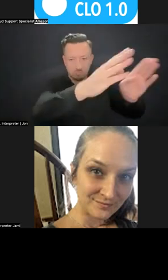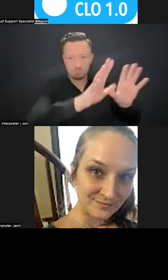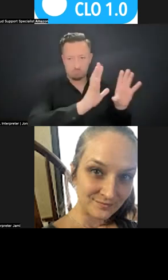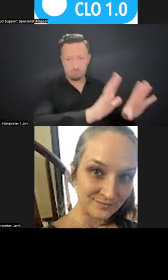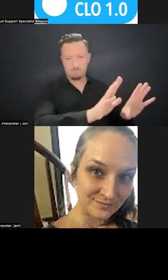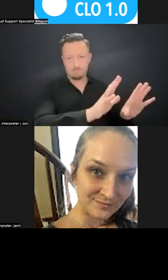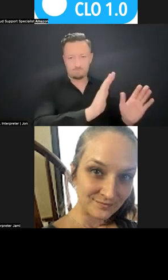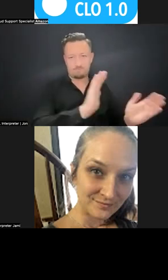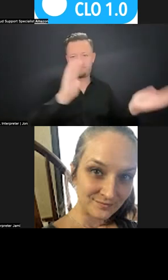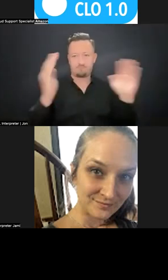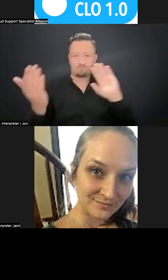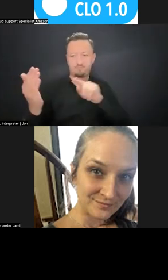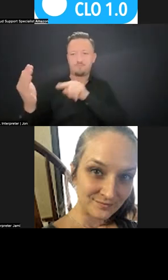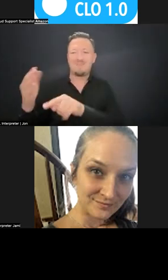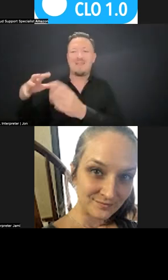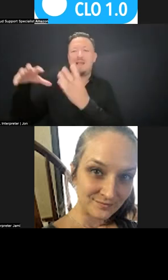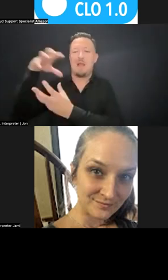let's call it AWS for now,